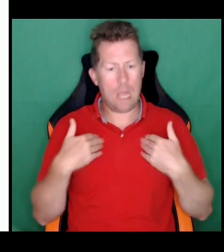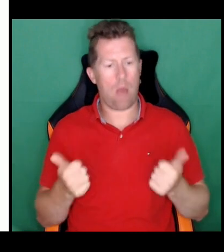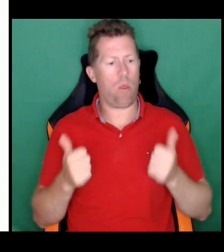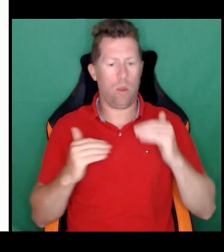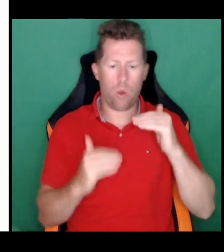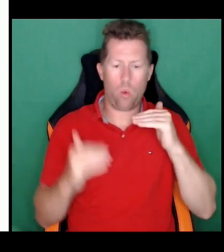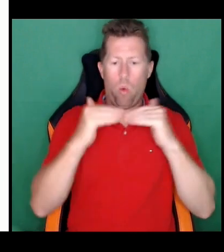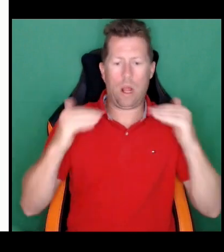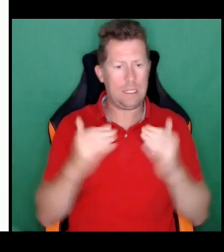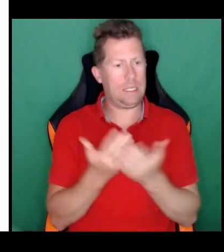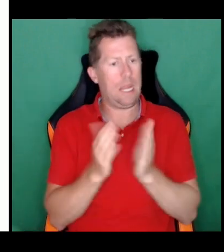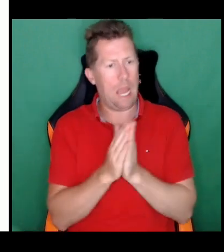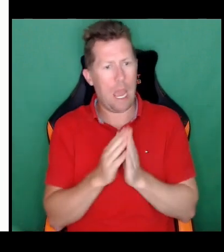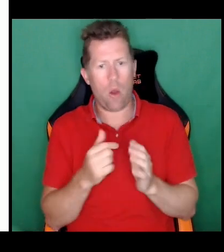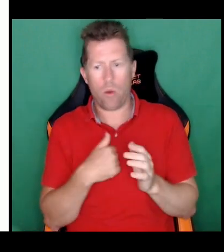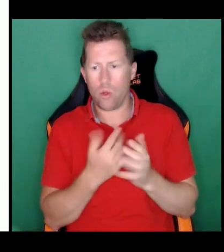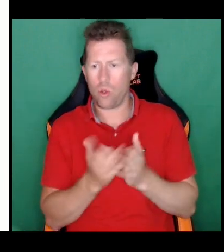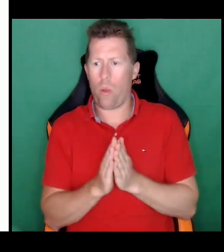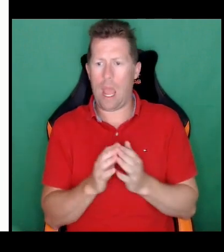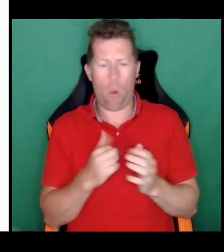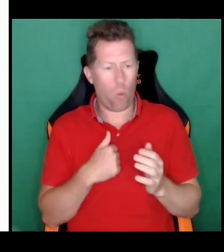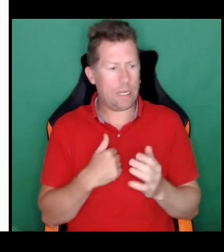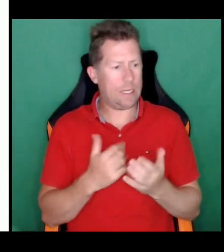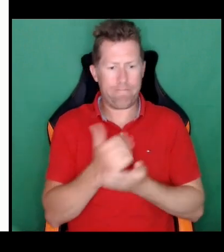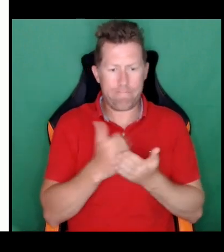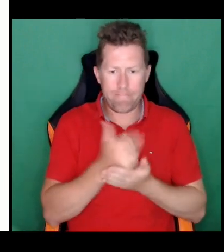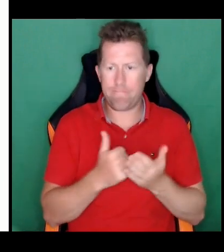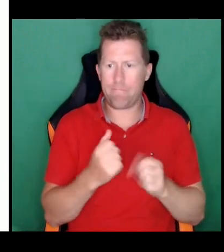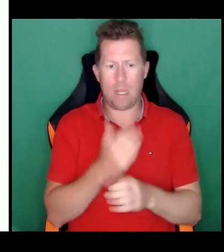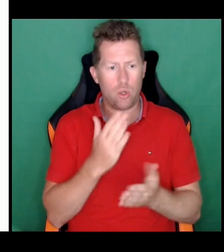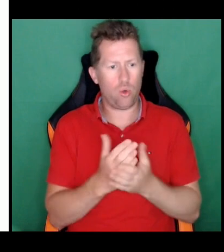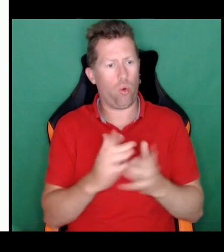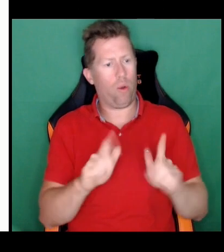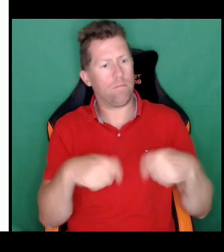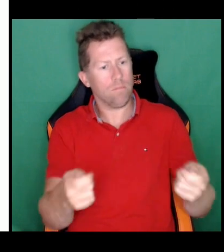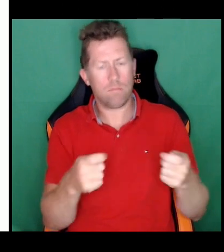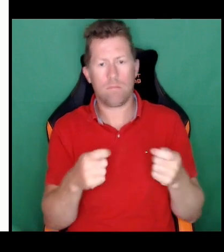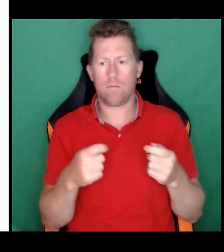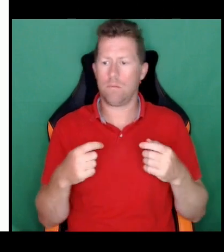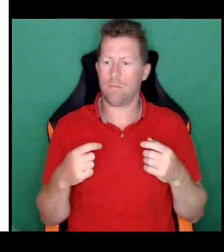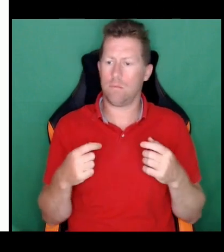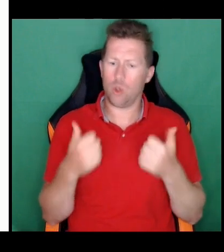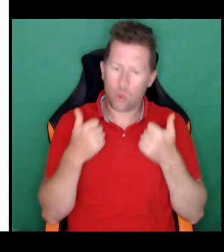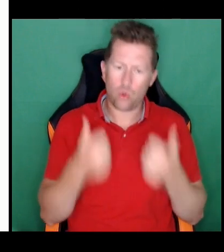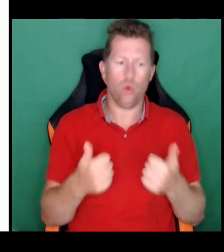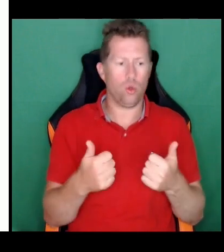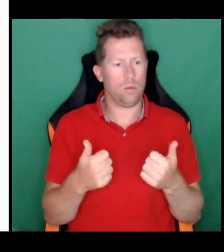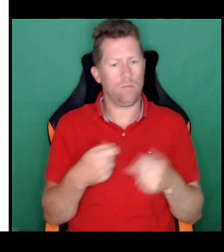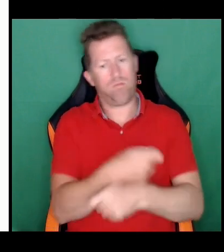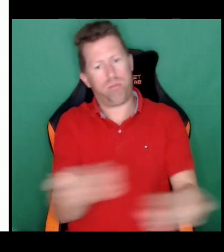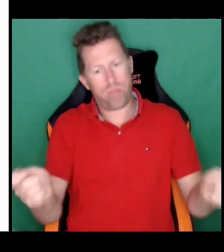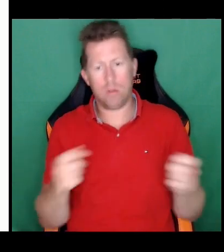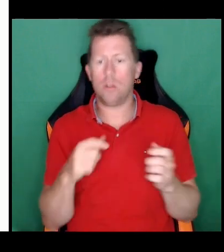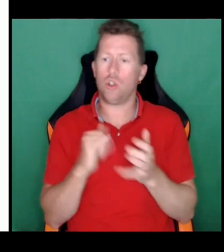at determinants, structural, cultural, and commercial, amongst others, and really looking